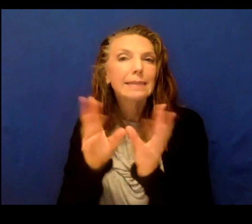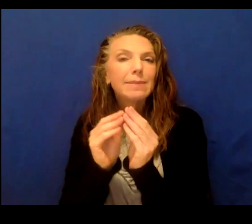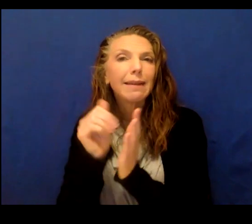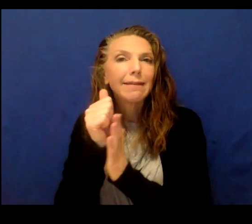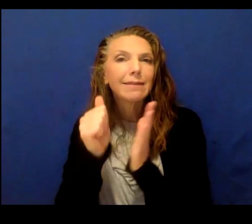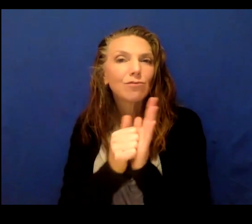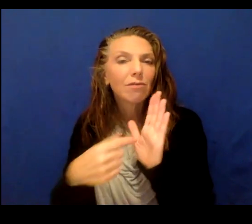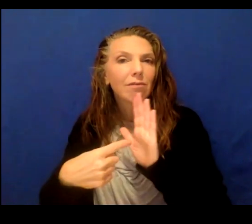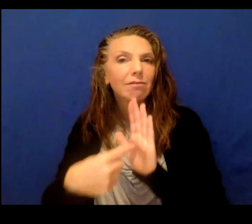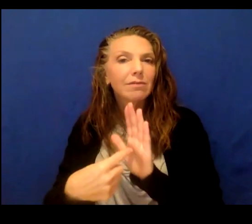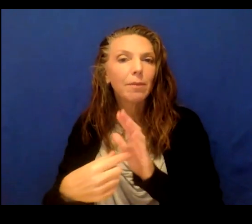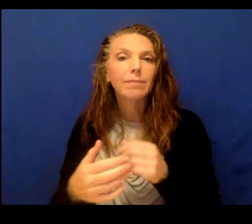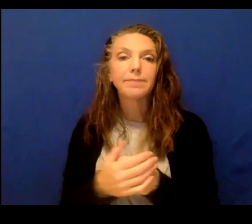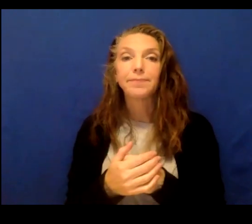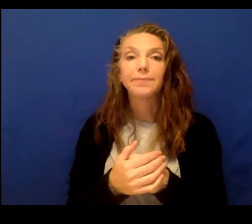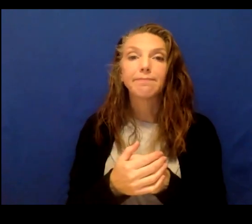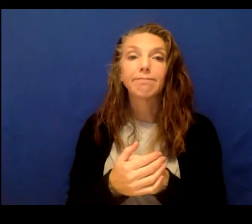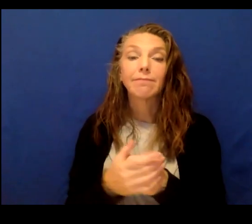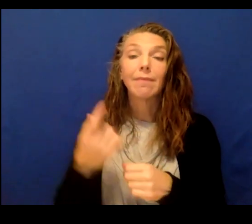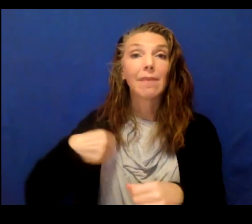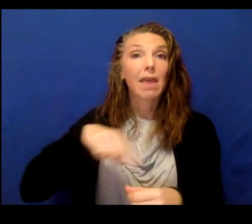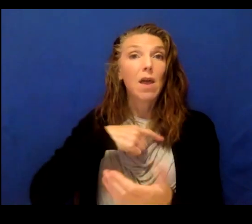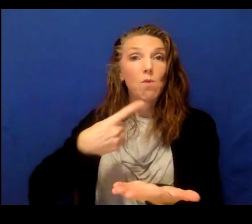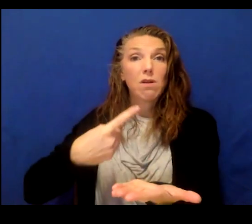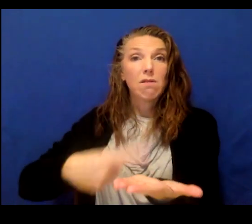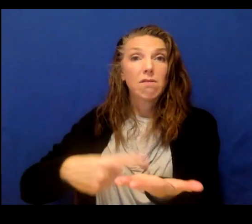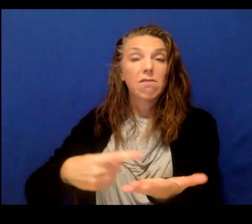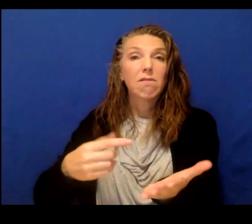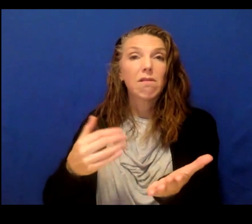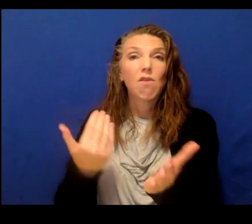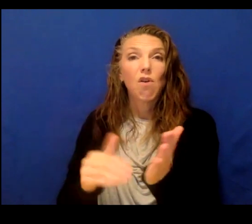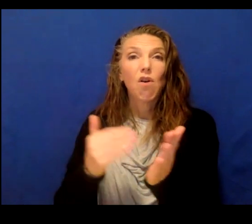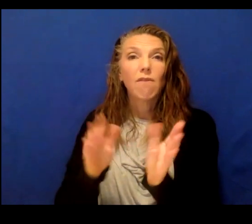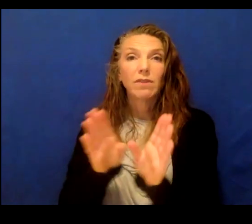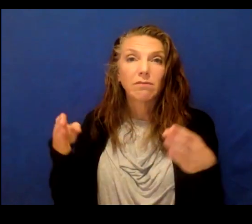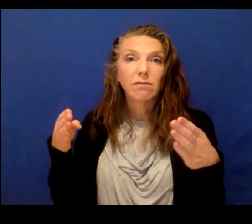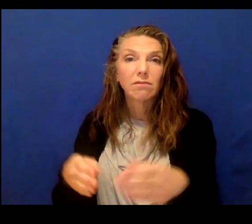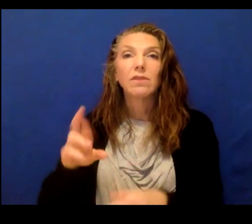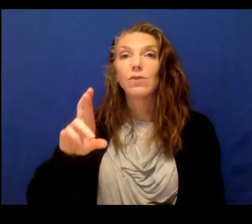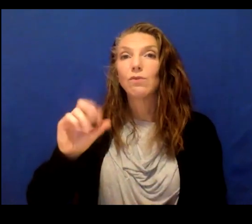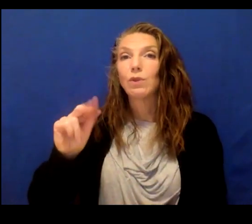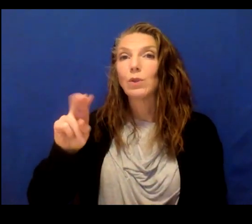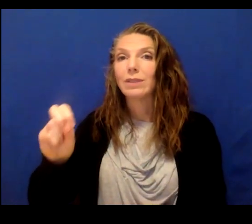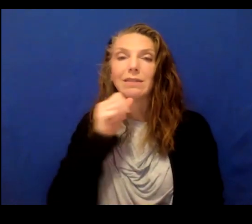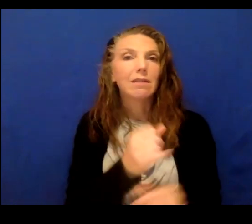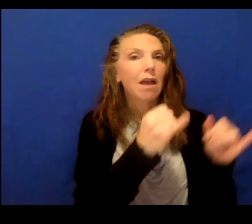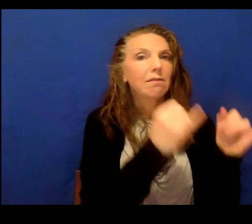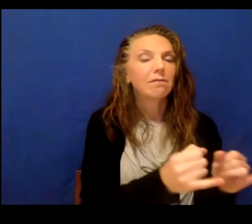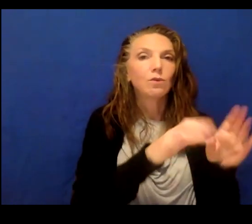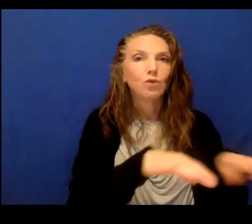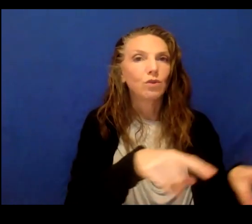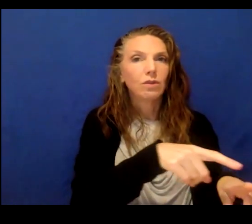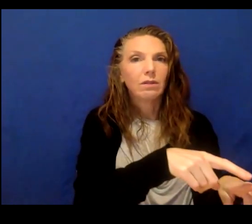agenda example, that our discussions oftentimes centered around routines instead of individual